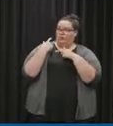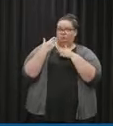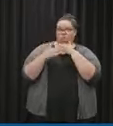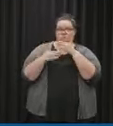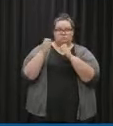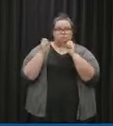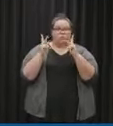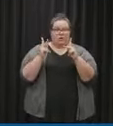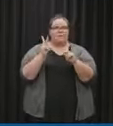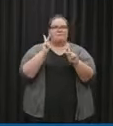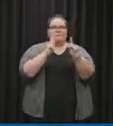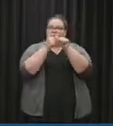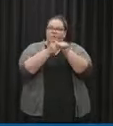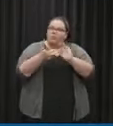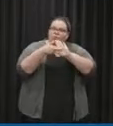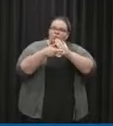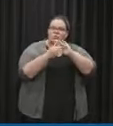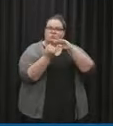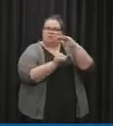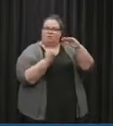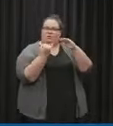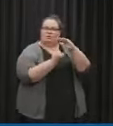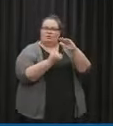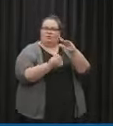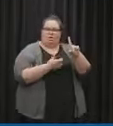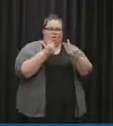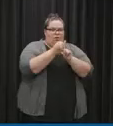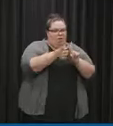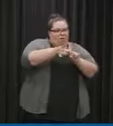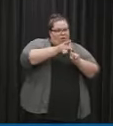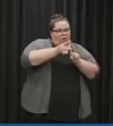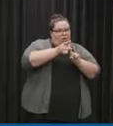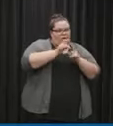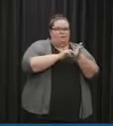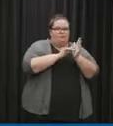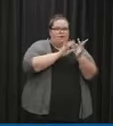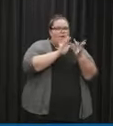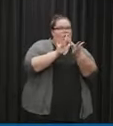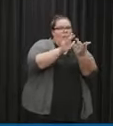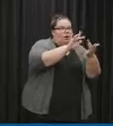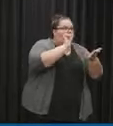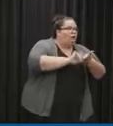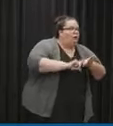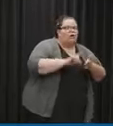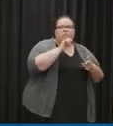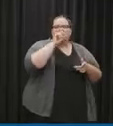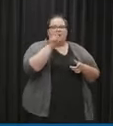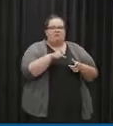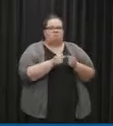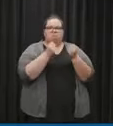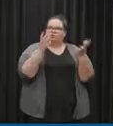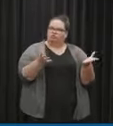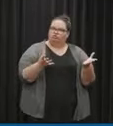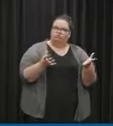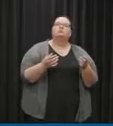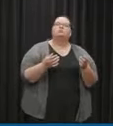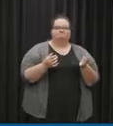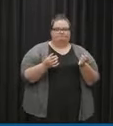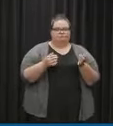go, then those people will be self-isolating at the time of their diagnosis, thereby reducing the number of close contacts and thereby reducing the number